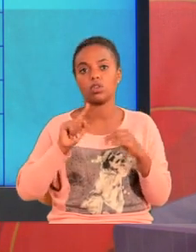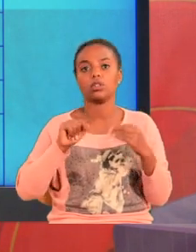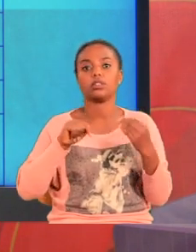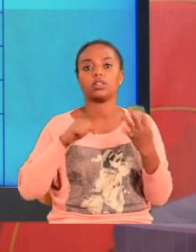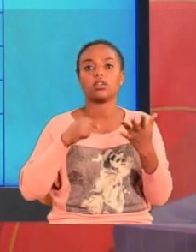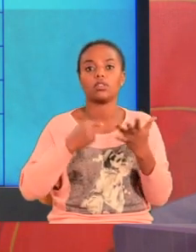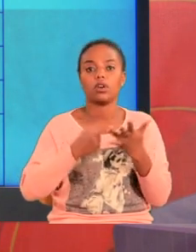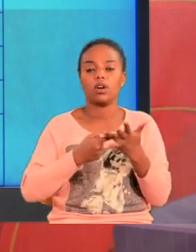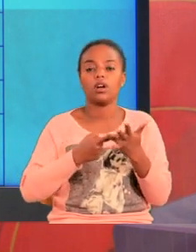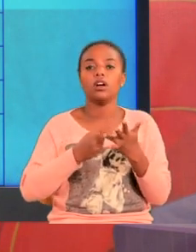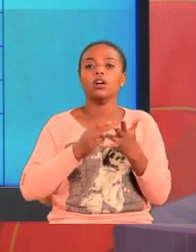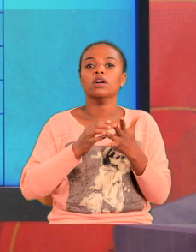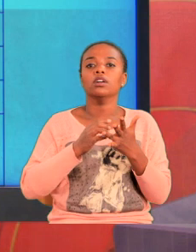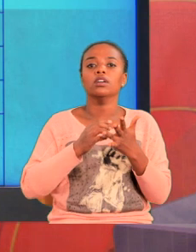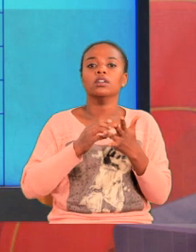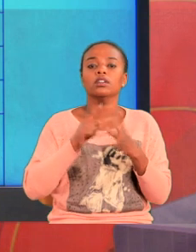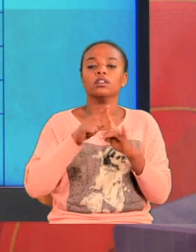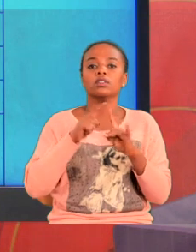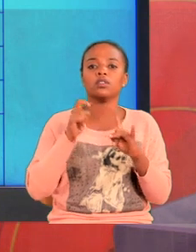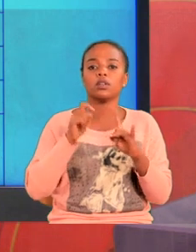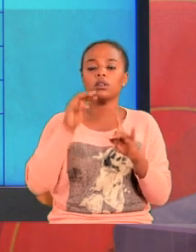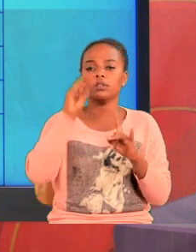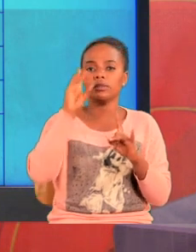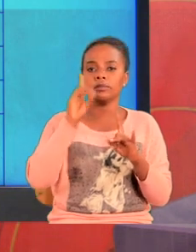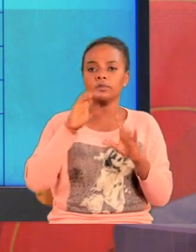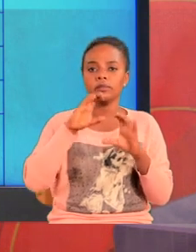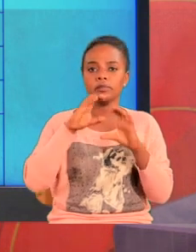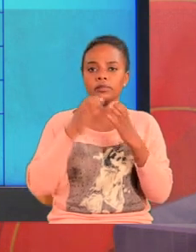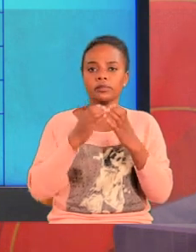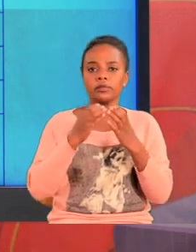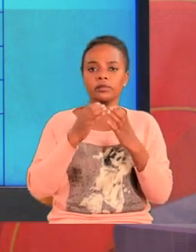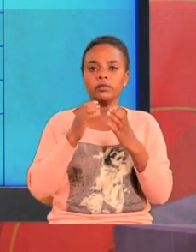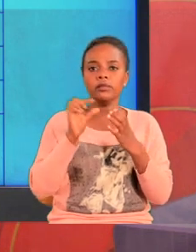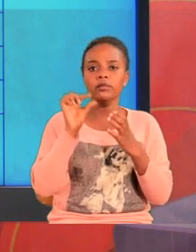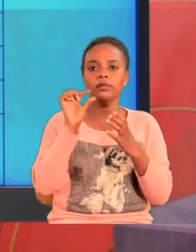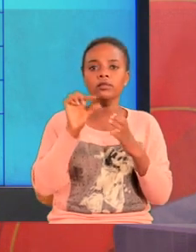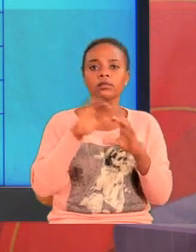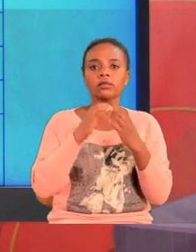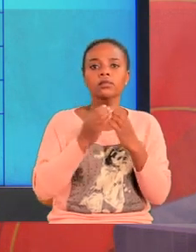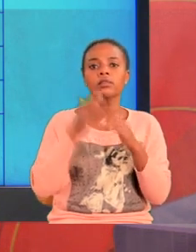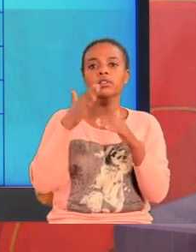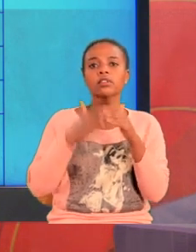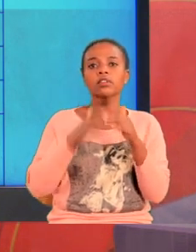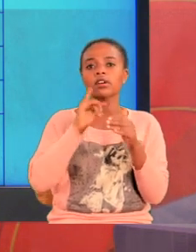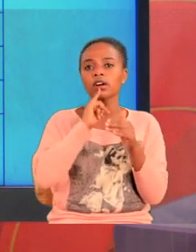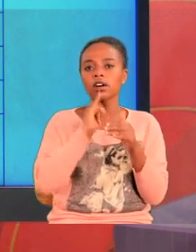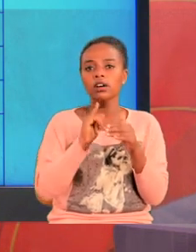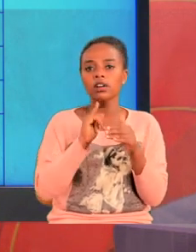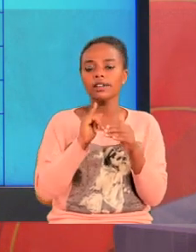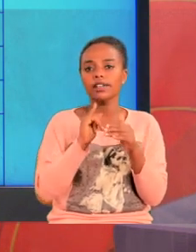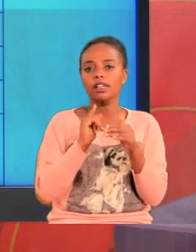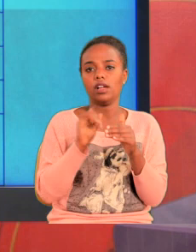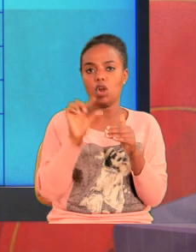Therefore, from the median class, its lower class boundary is this